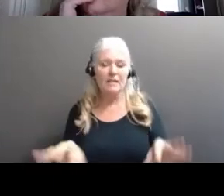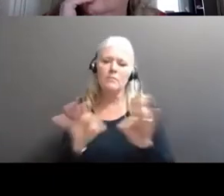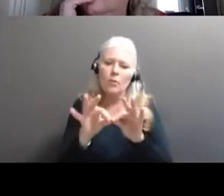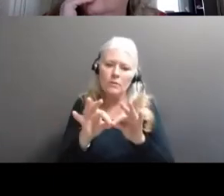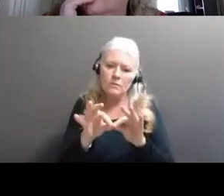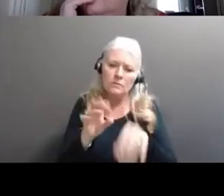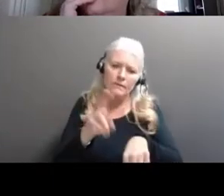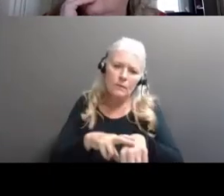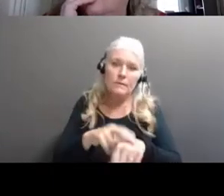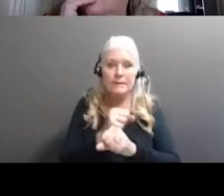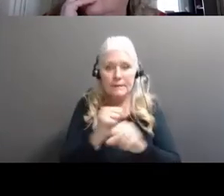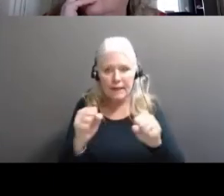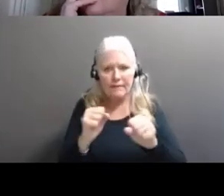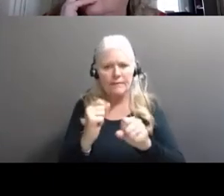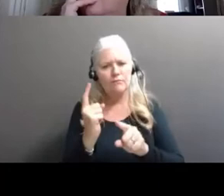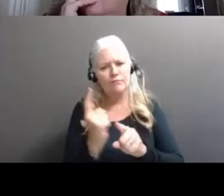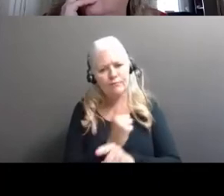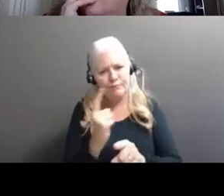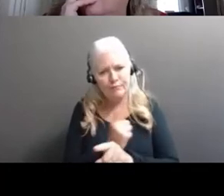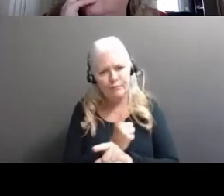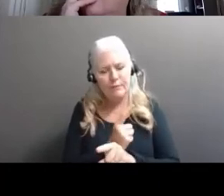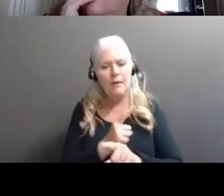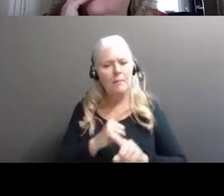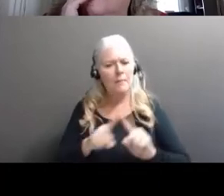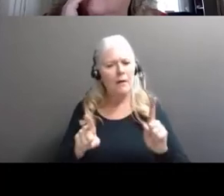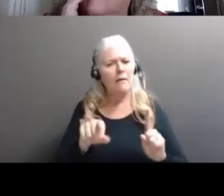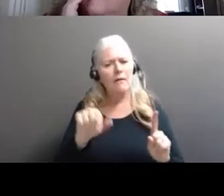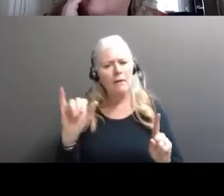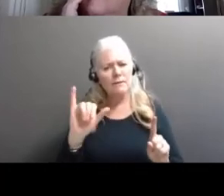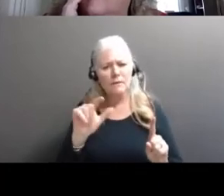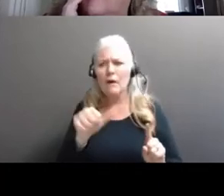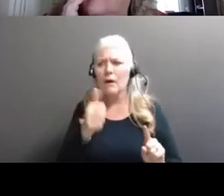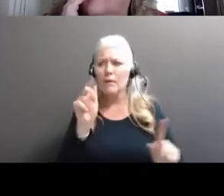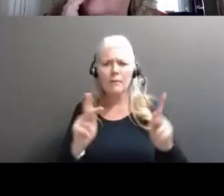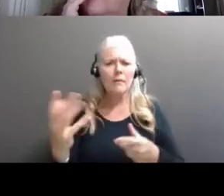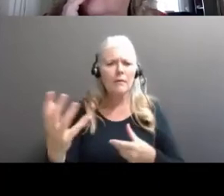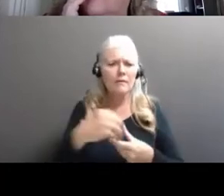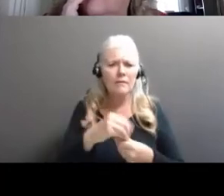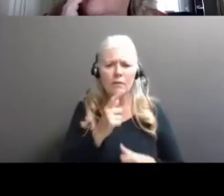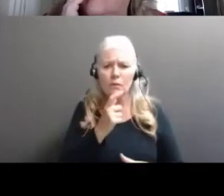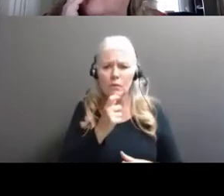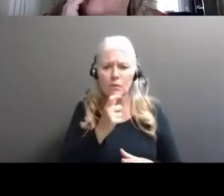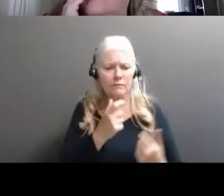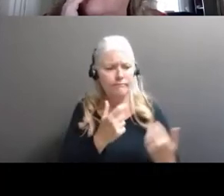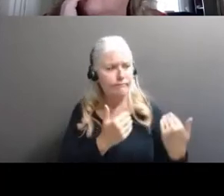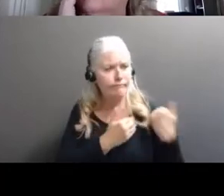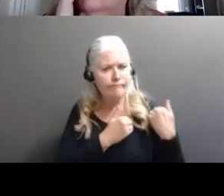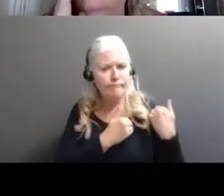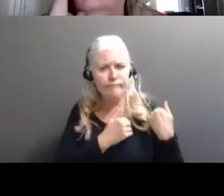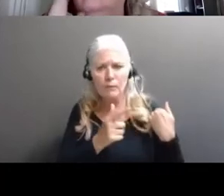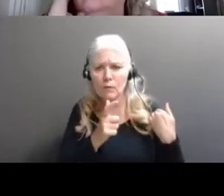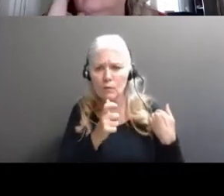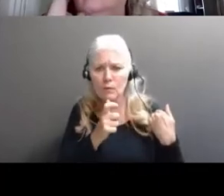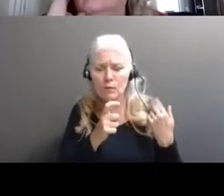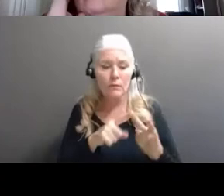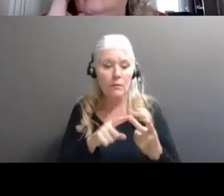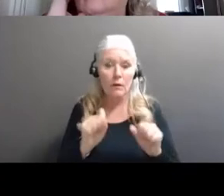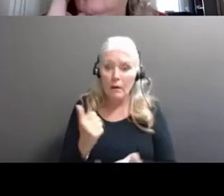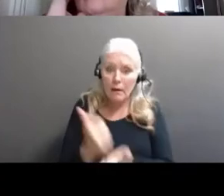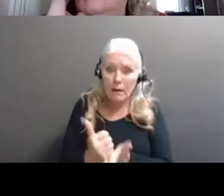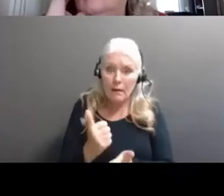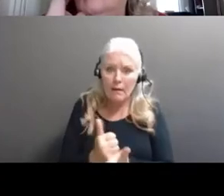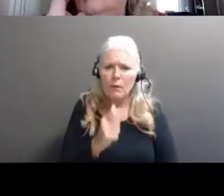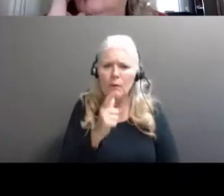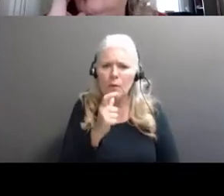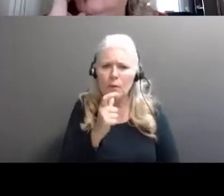who else? Who else is involved in this? Who else has responsibilities here? Who else can help? So that we